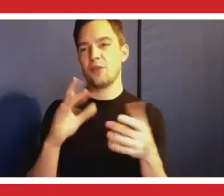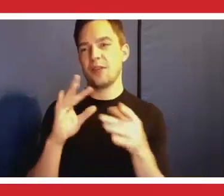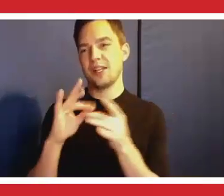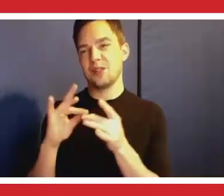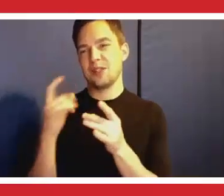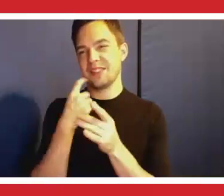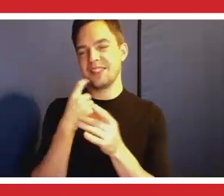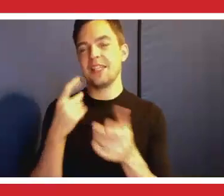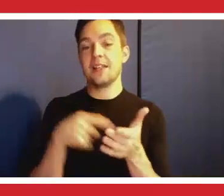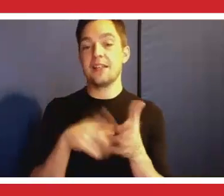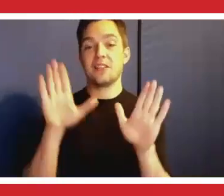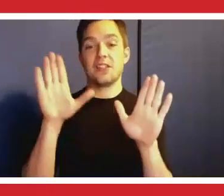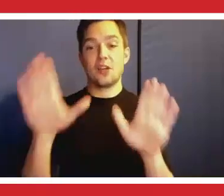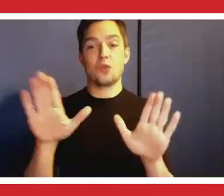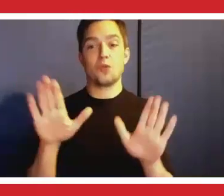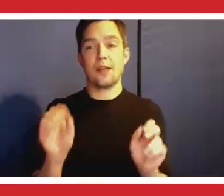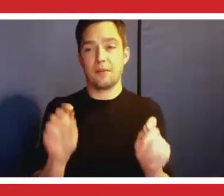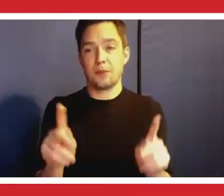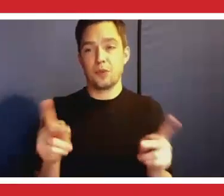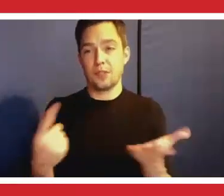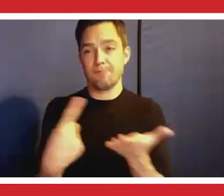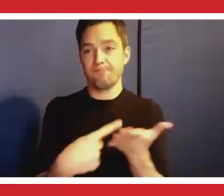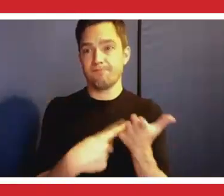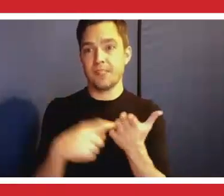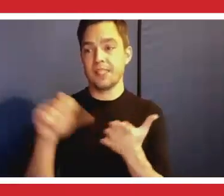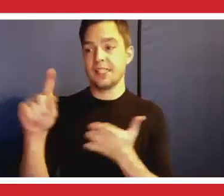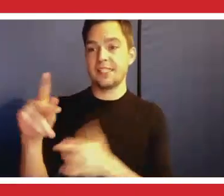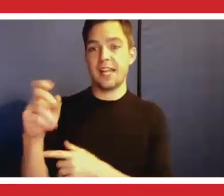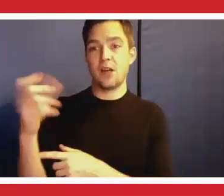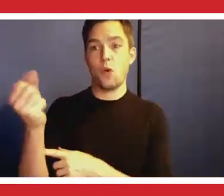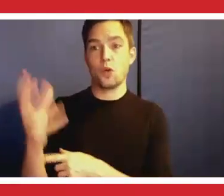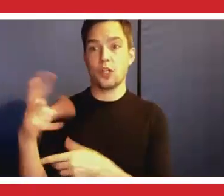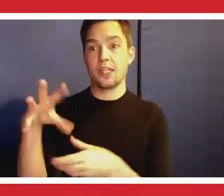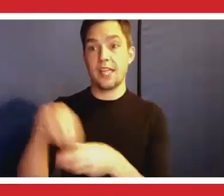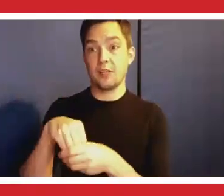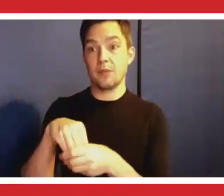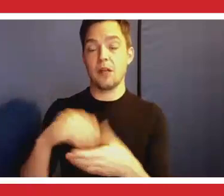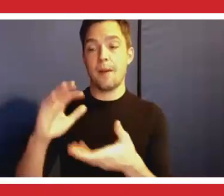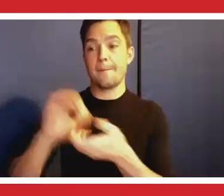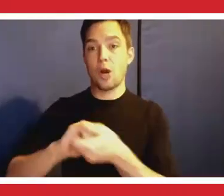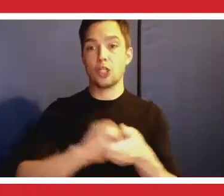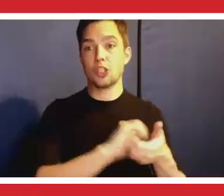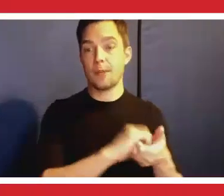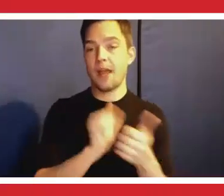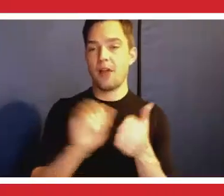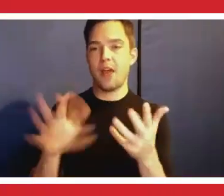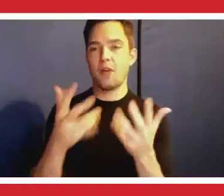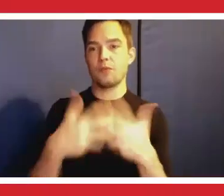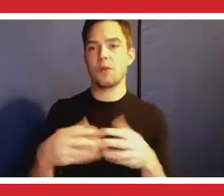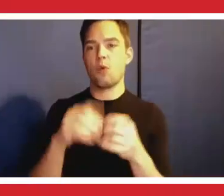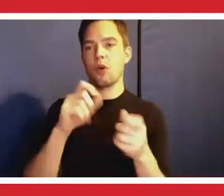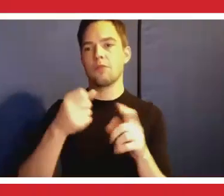is a great opportunity to discuss stakeholder engagement and partnerships, how they're going to work in more